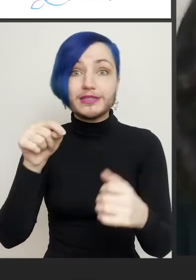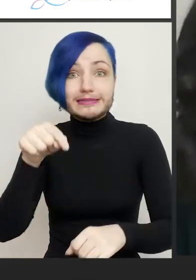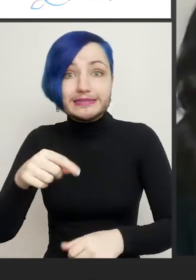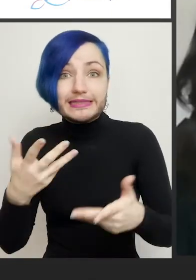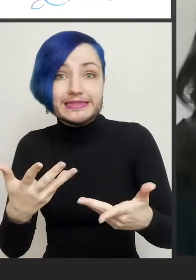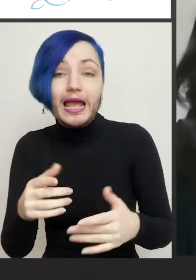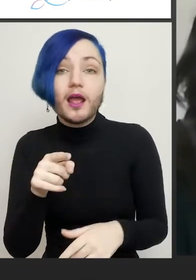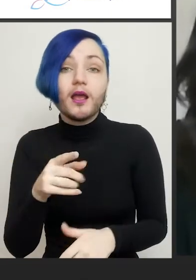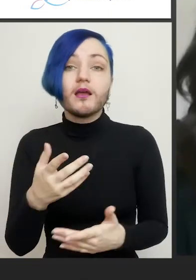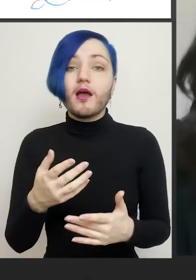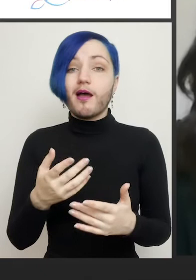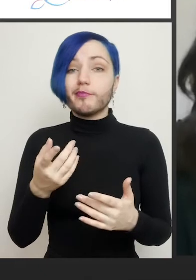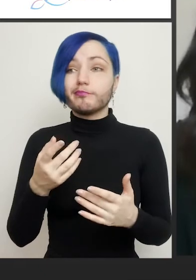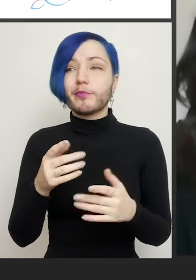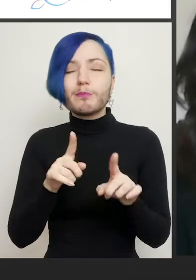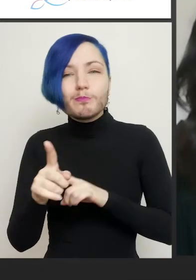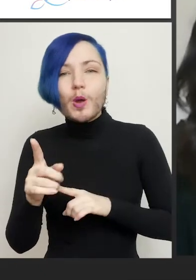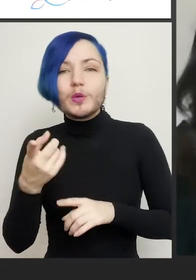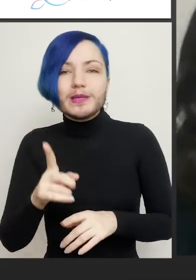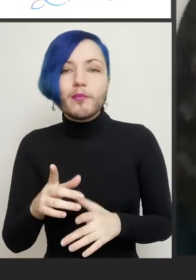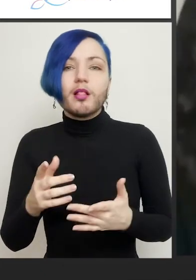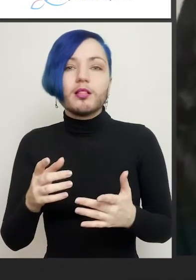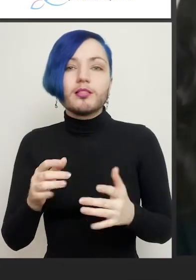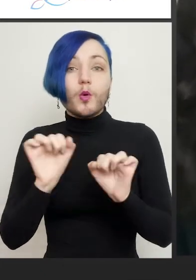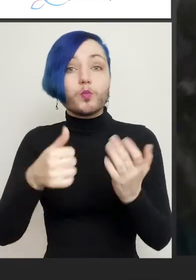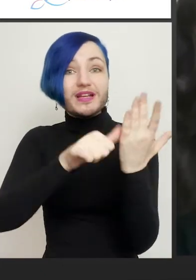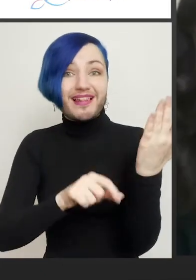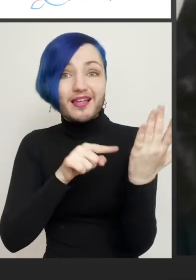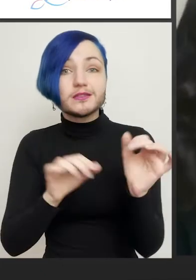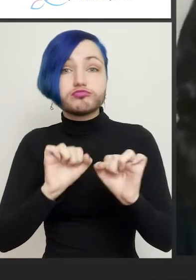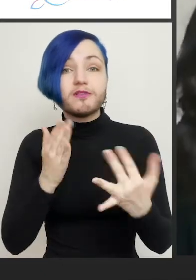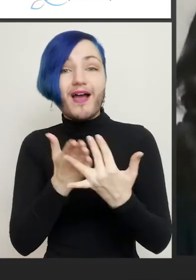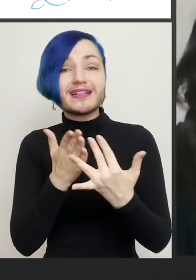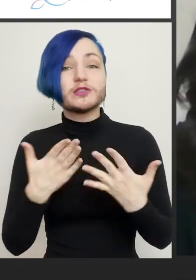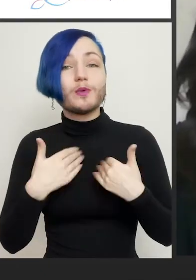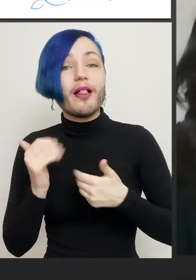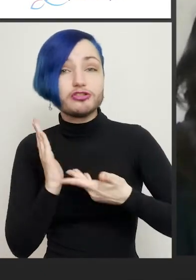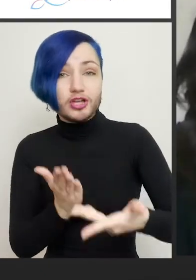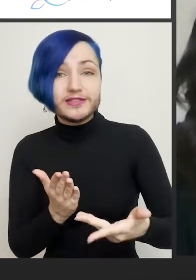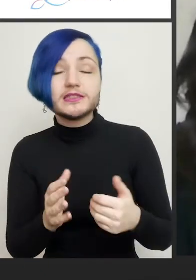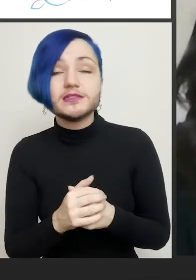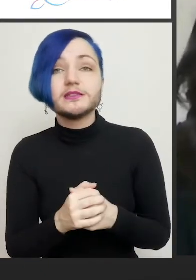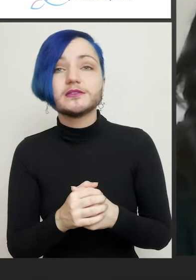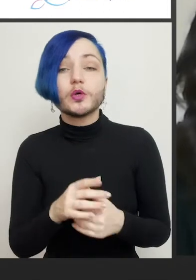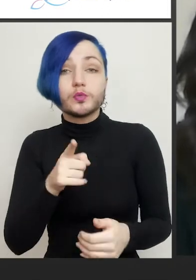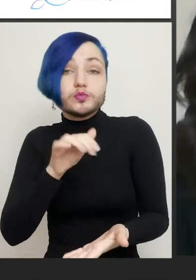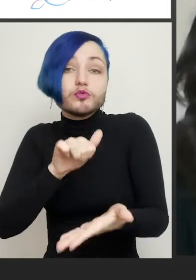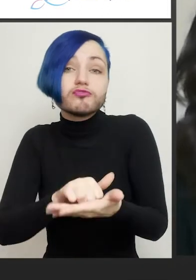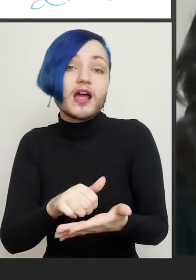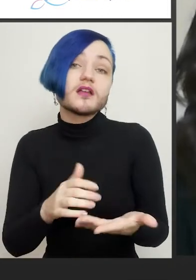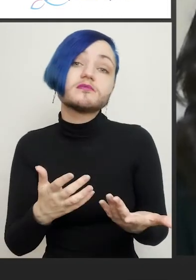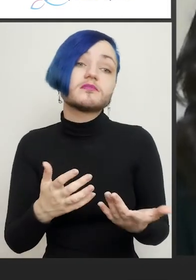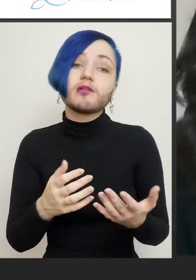are, for the most part, waiting for health services. And of course, you're right. I don't want, and nobody